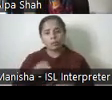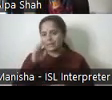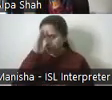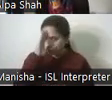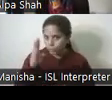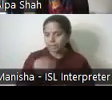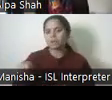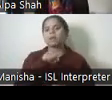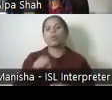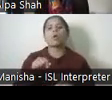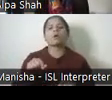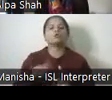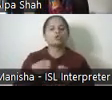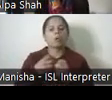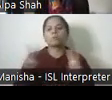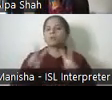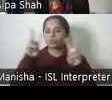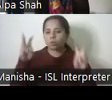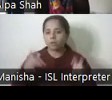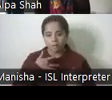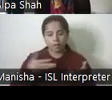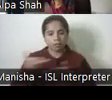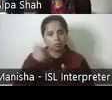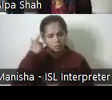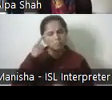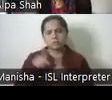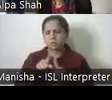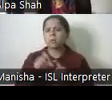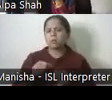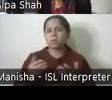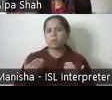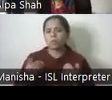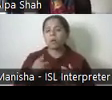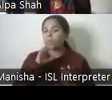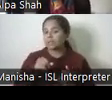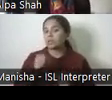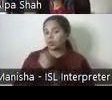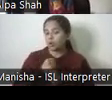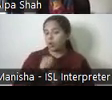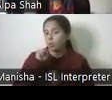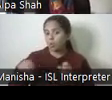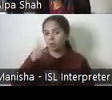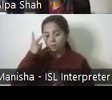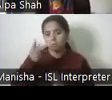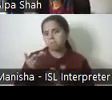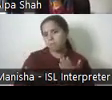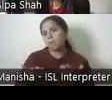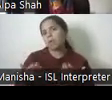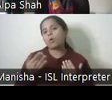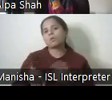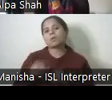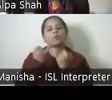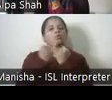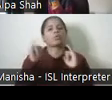their livelihoods and control the means of their social reproduction. But it is also the state which is eroding this possibility of autonomy